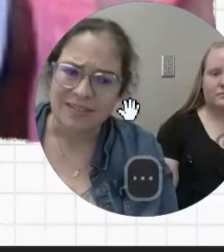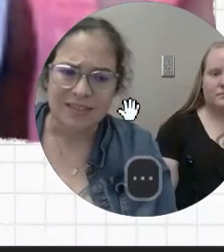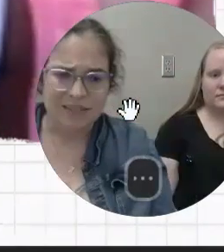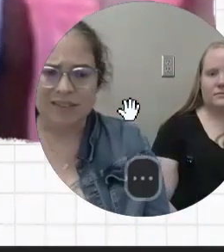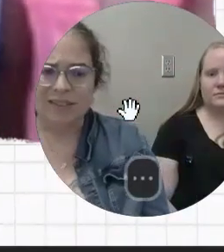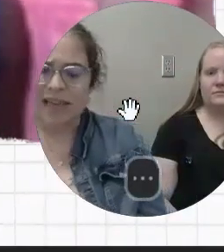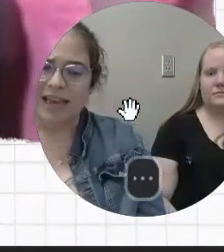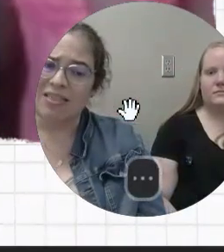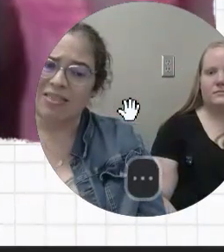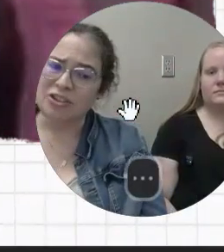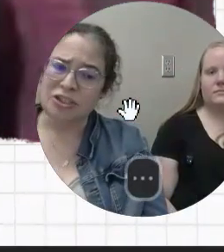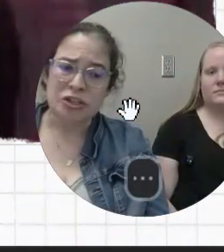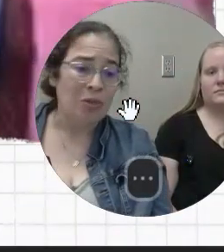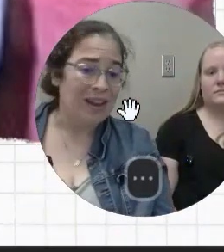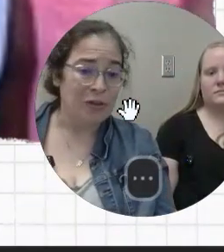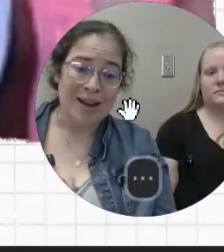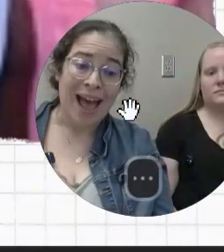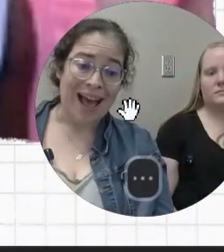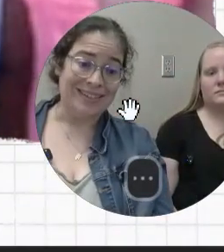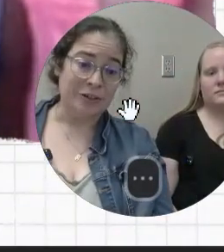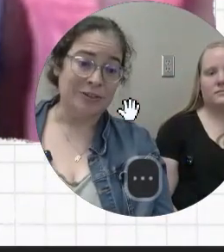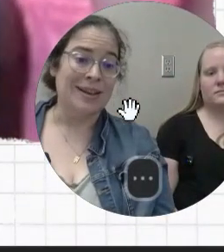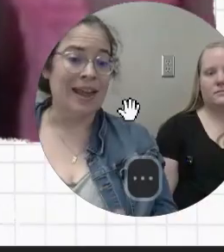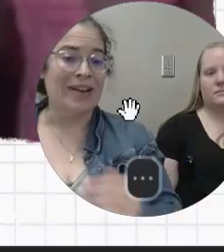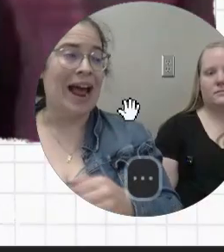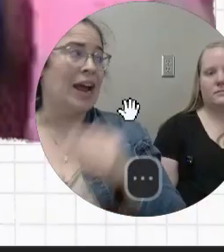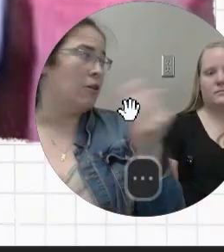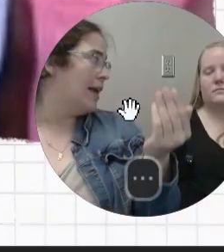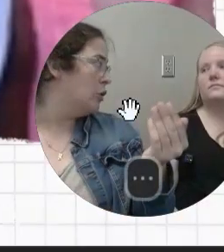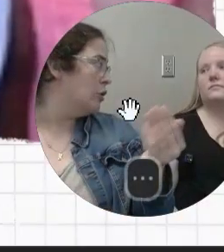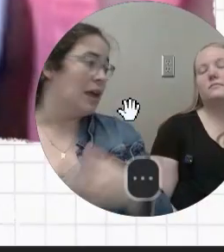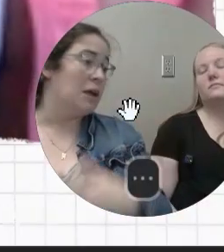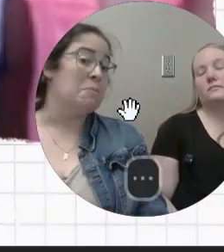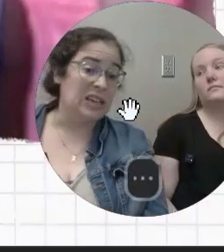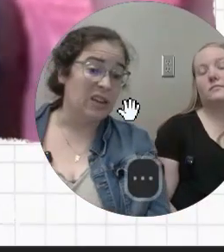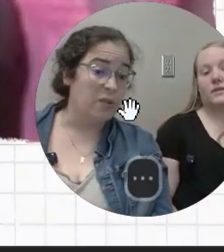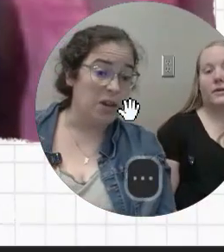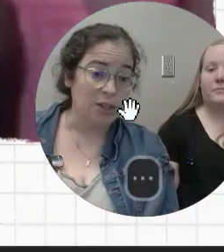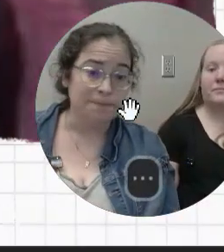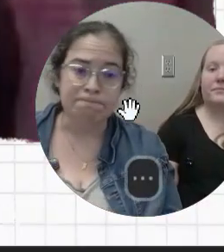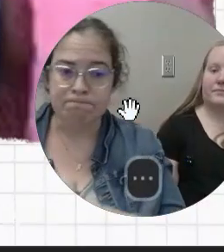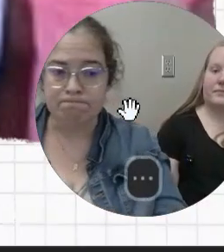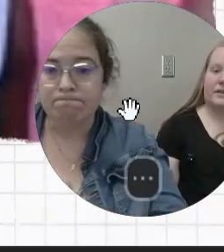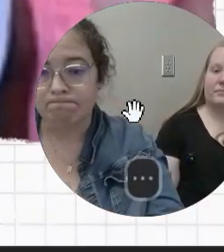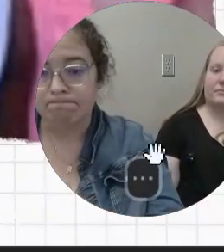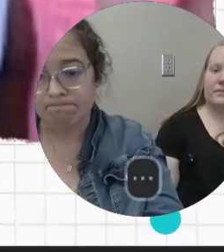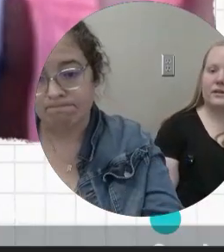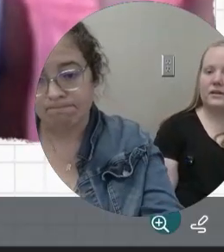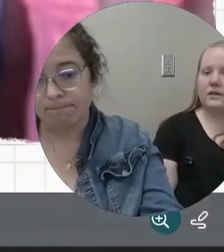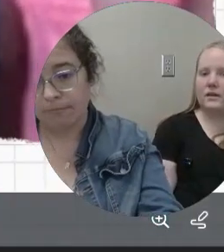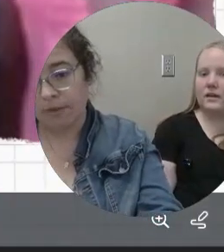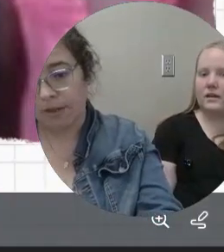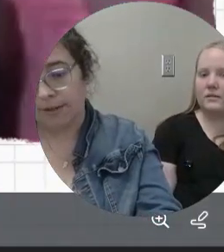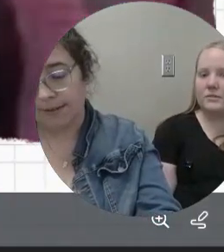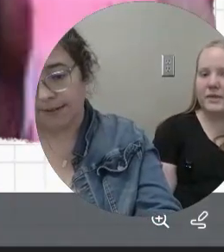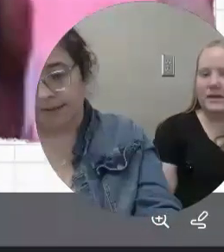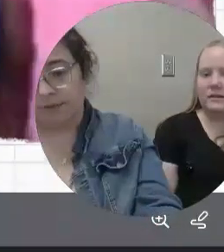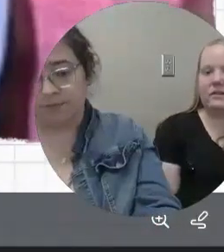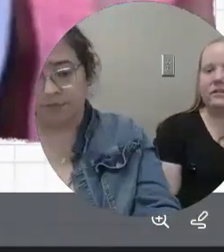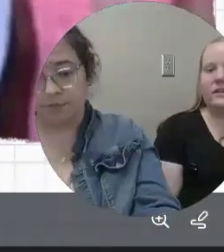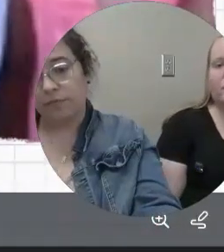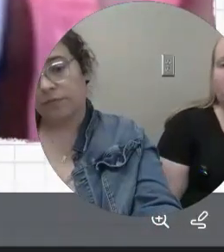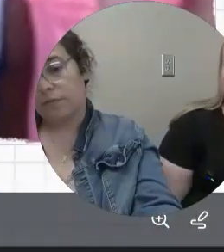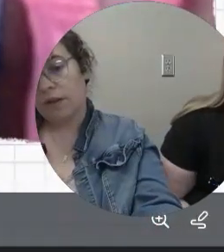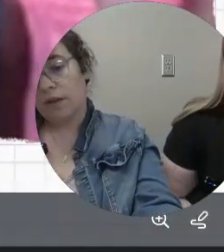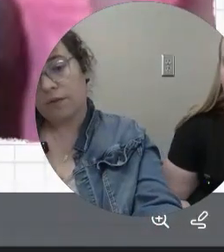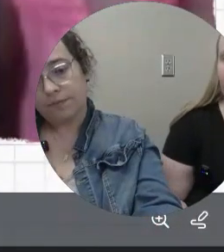within like their line of sight whenever possible. Like just know that if you're not, there's an even higher likelihood that they are missing